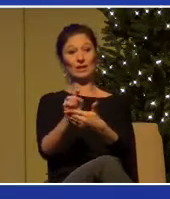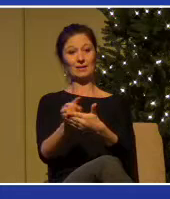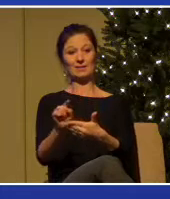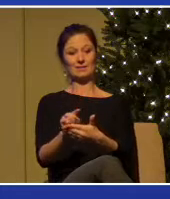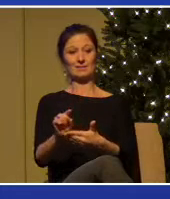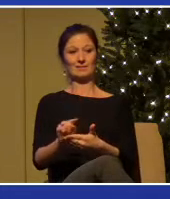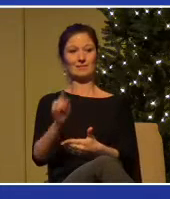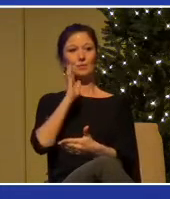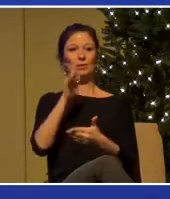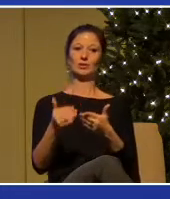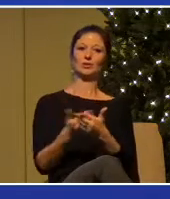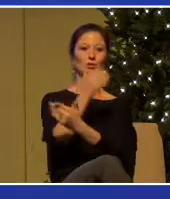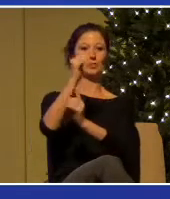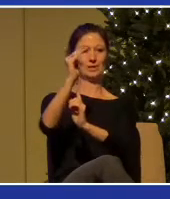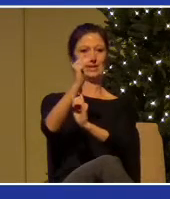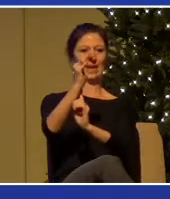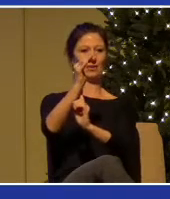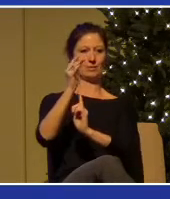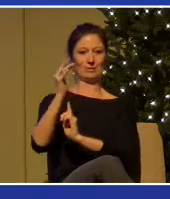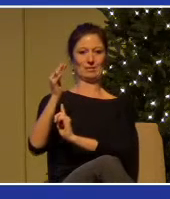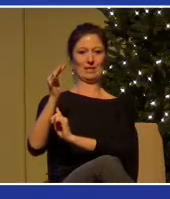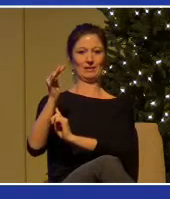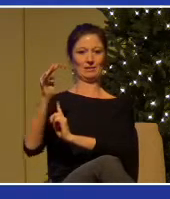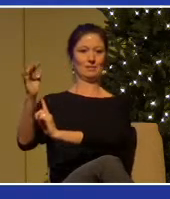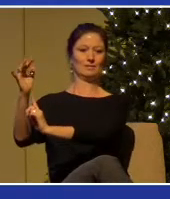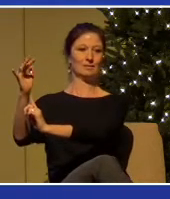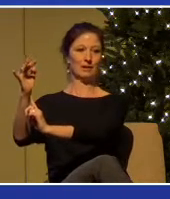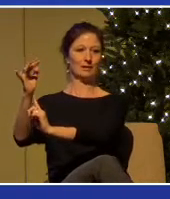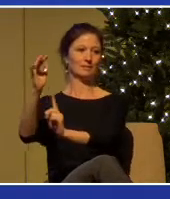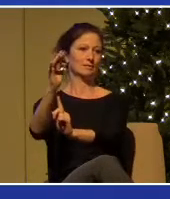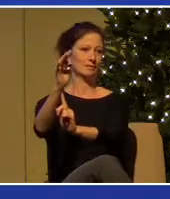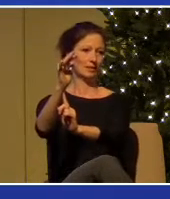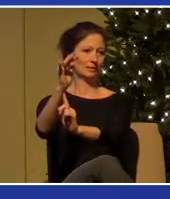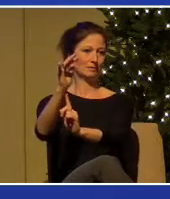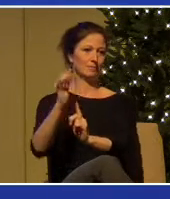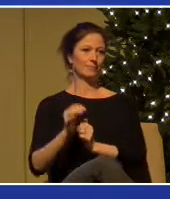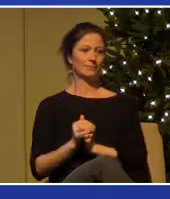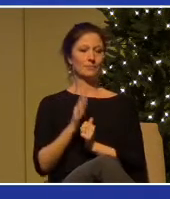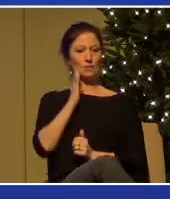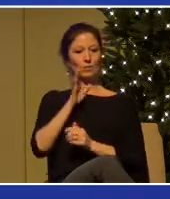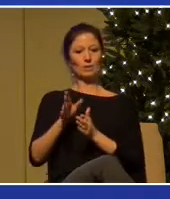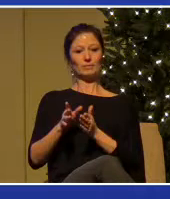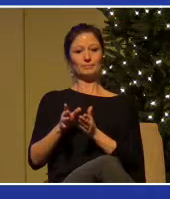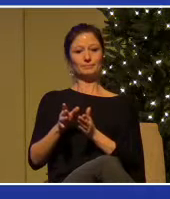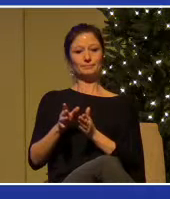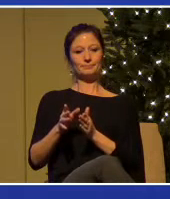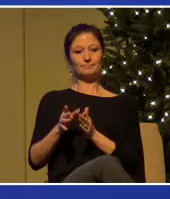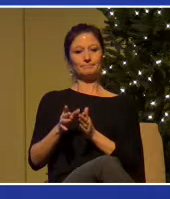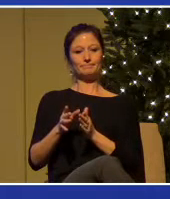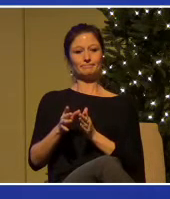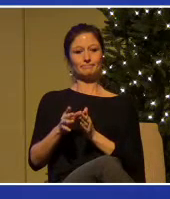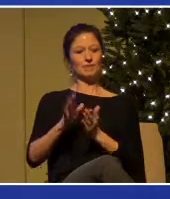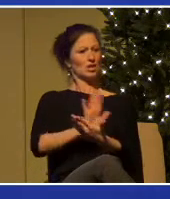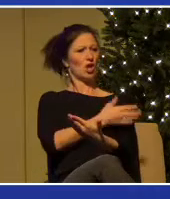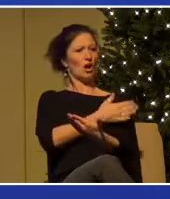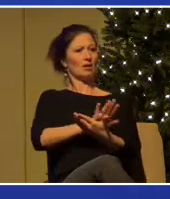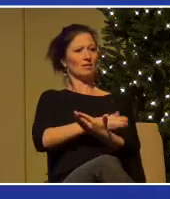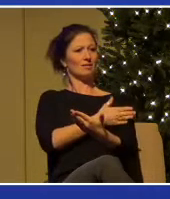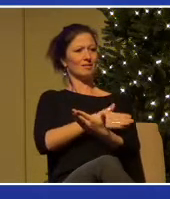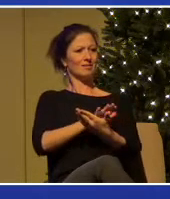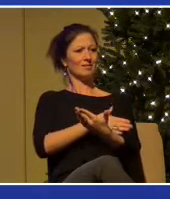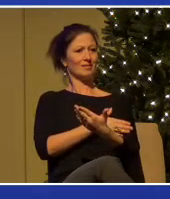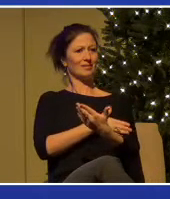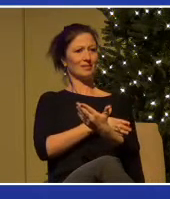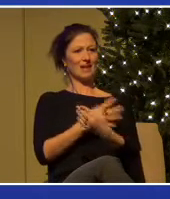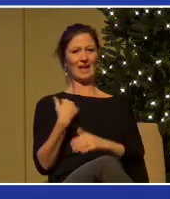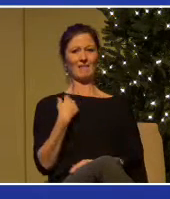candle. And we're going to be walking through each week then the verses of a song. We